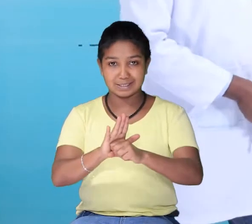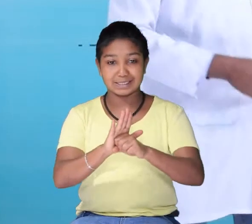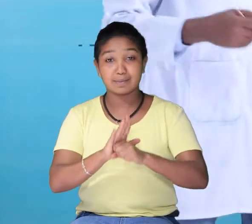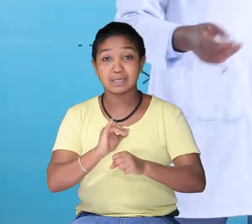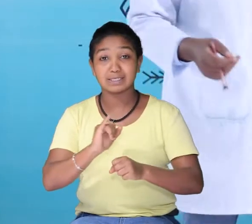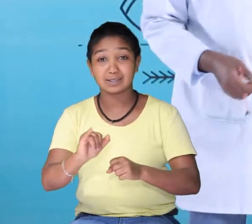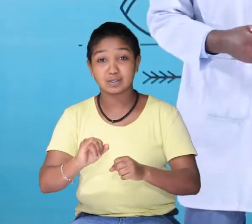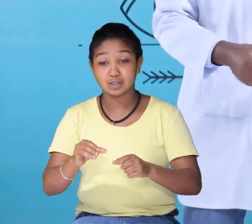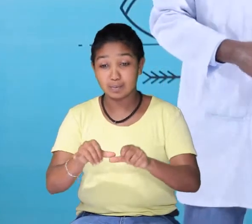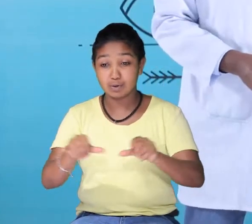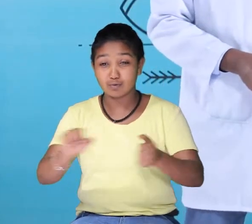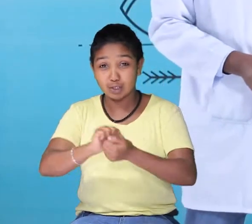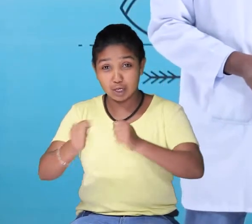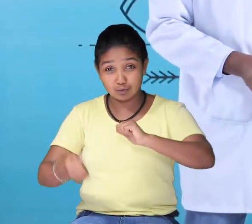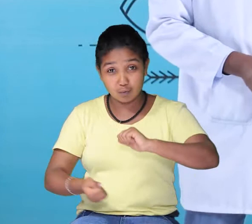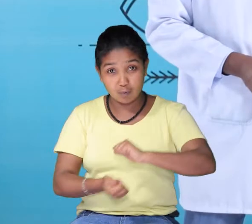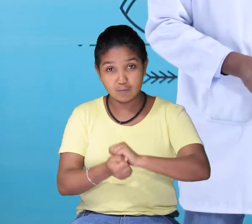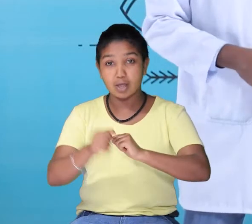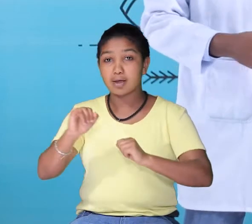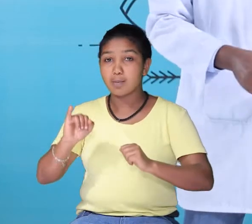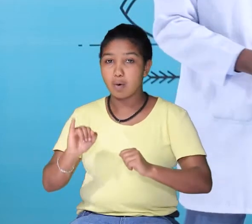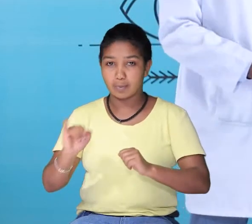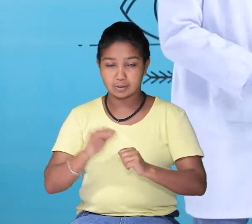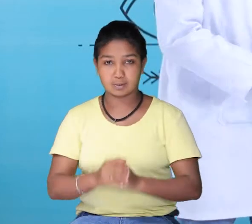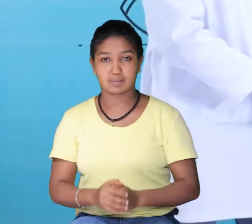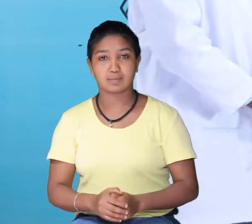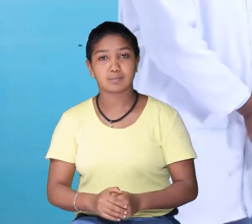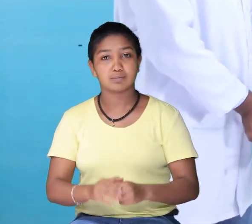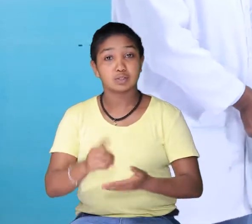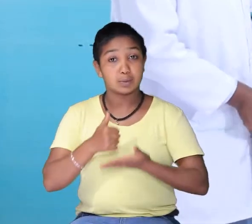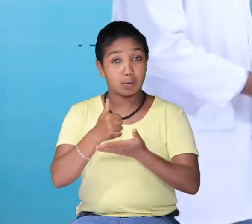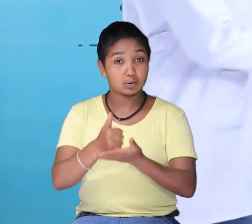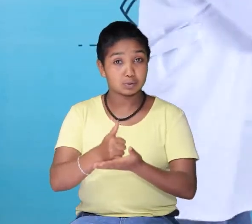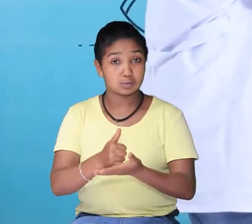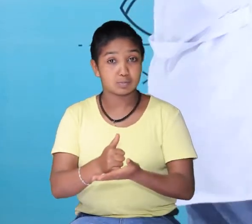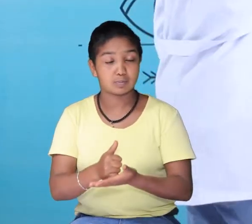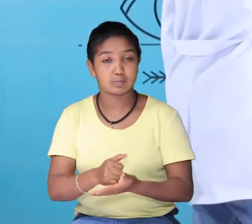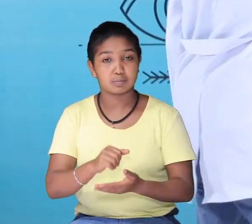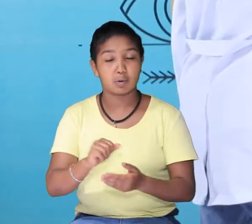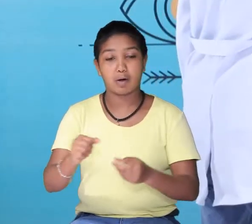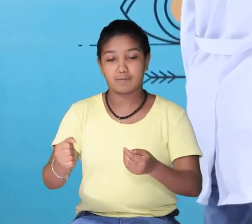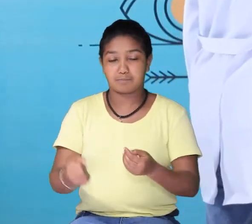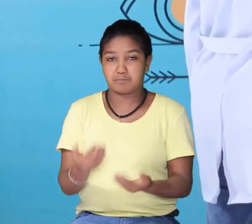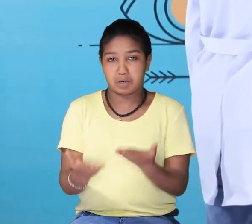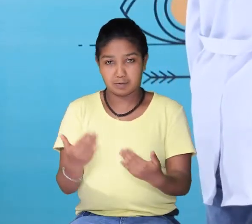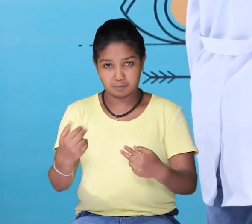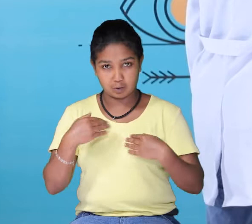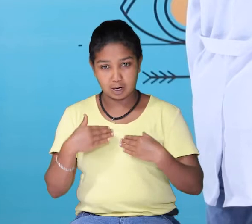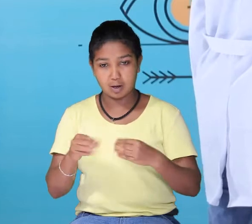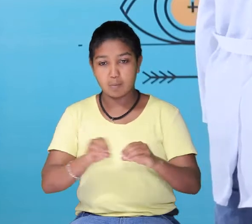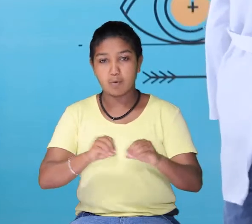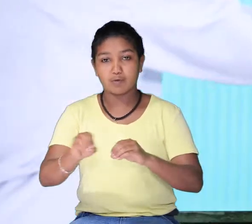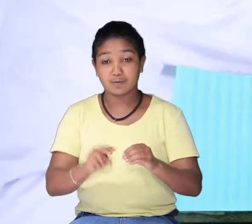Impulse is a measure of change of momentum. Okay, change of momentum. Suppose you have a given massive body moving